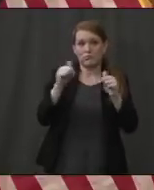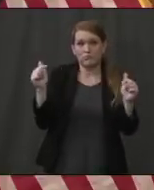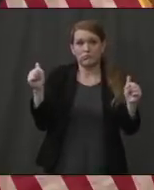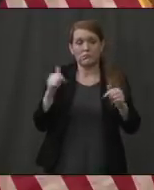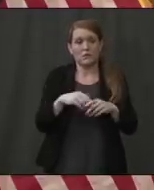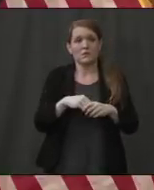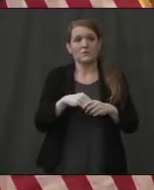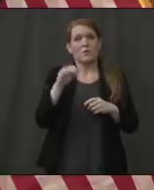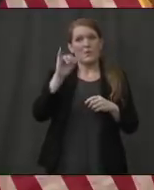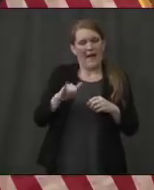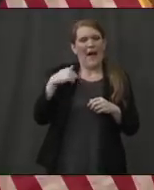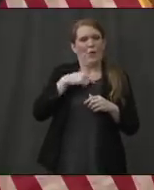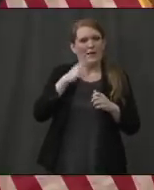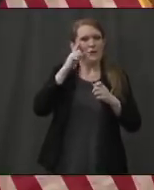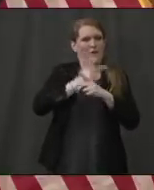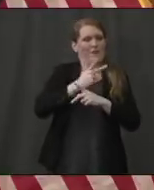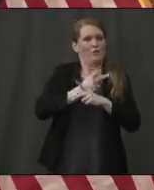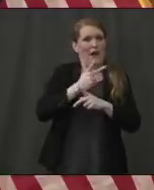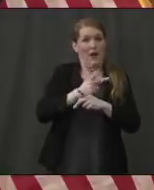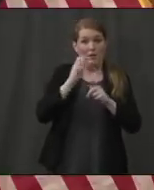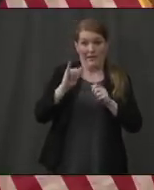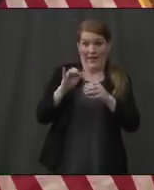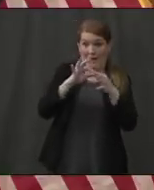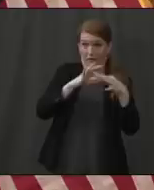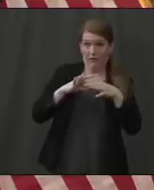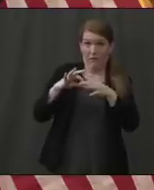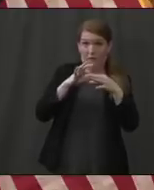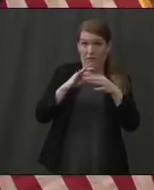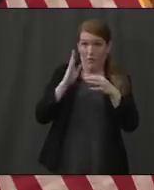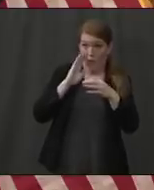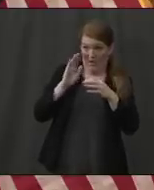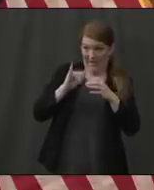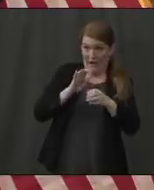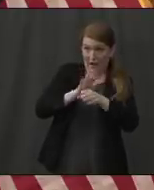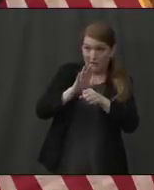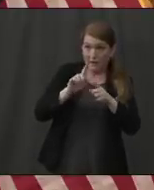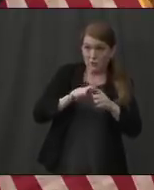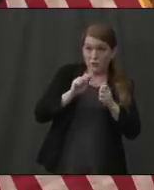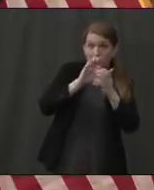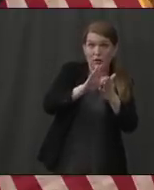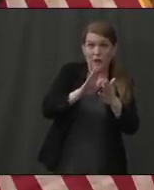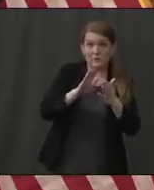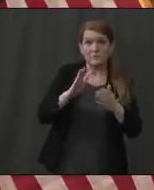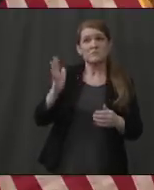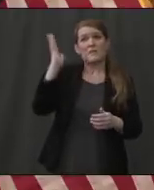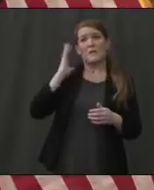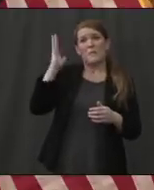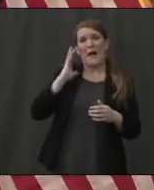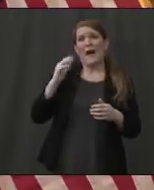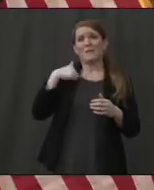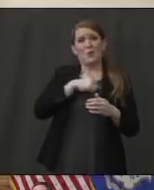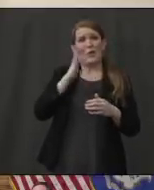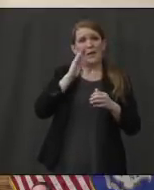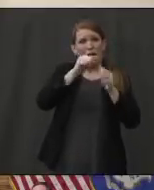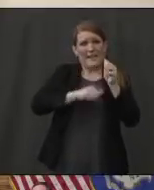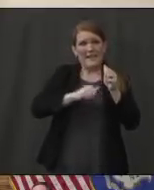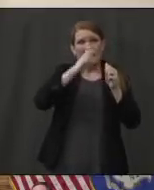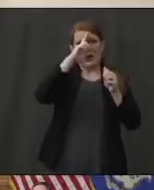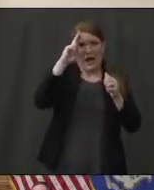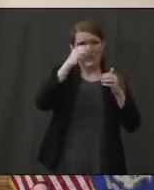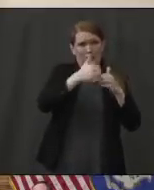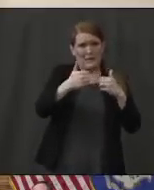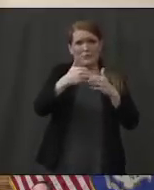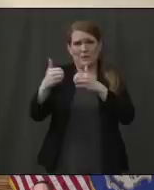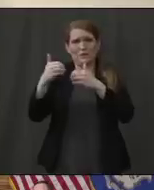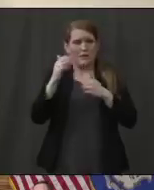those problems where historically we would have addressed them in isolation. The president has